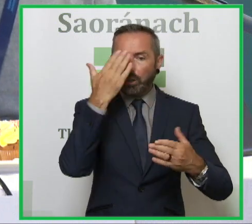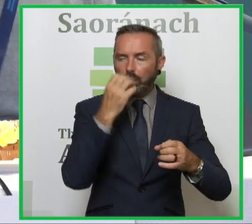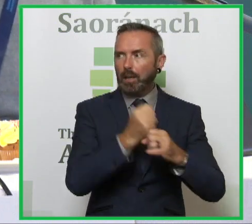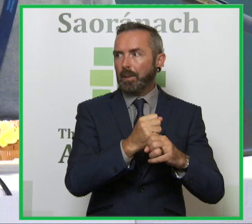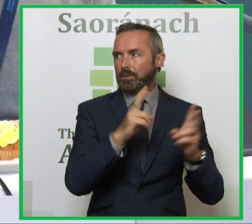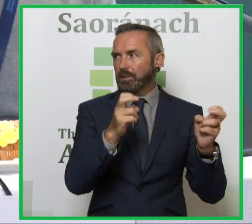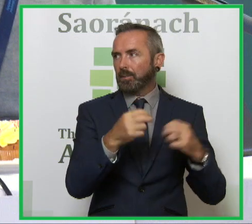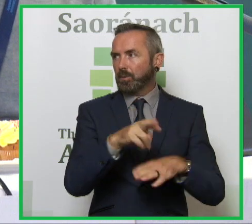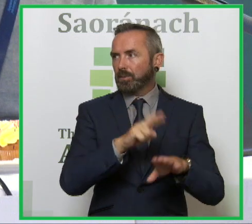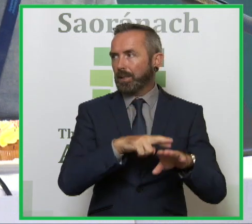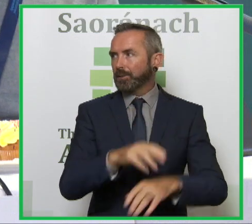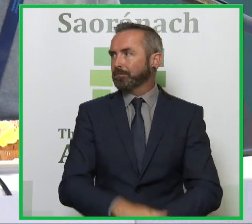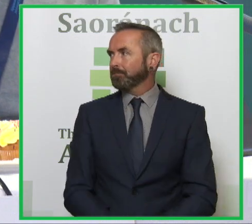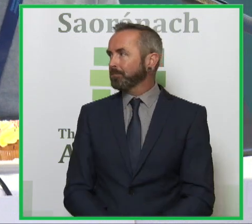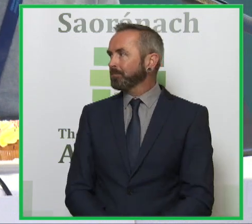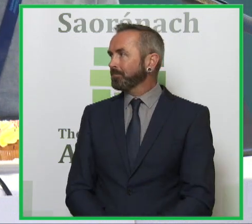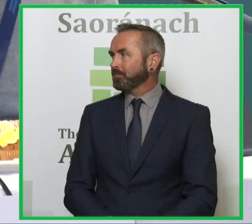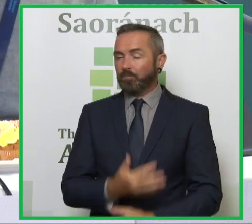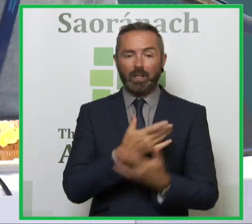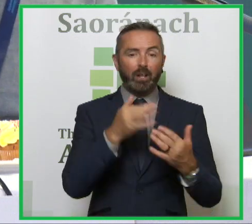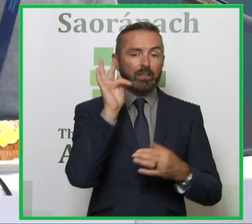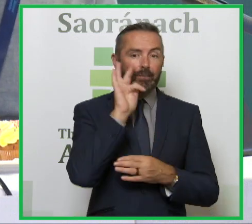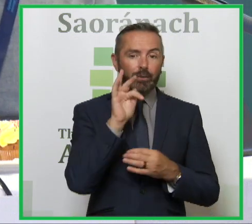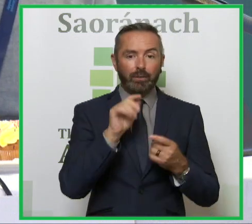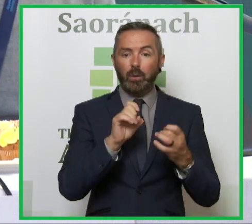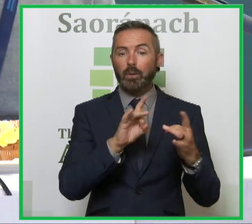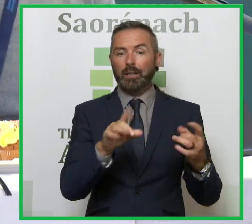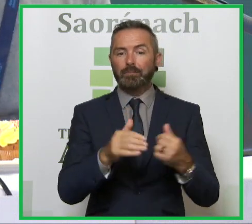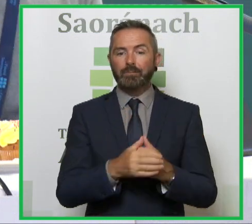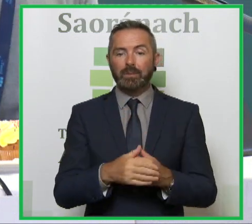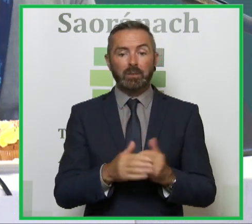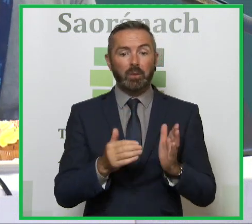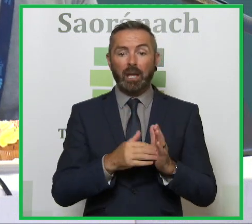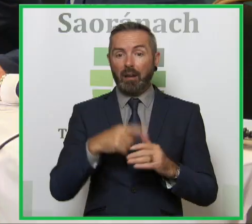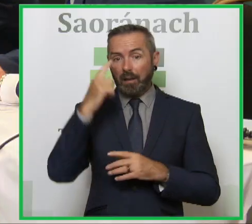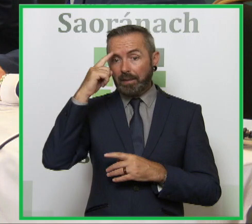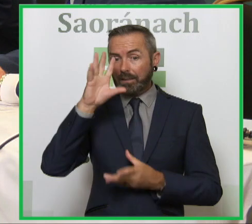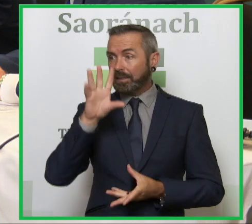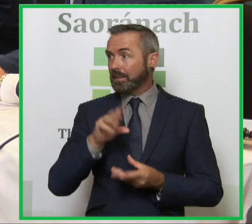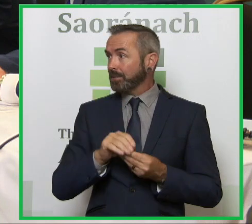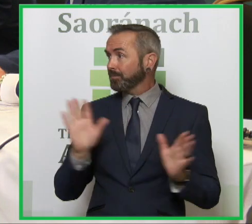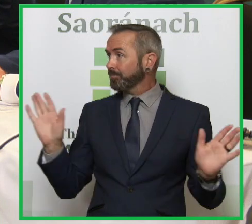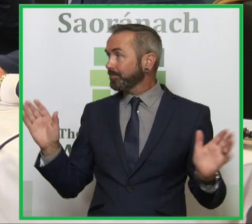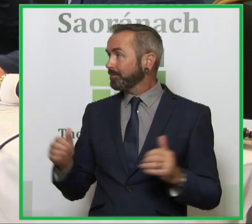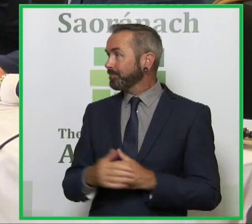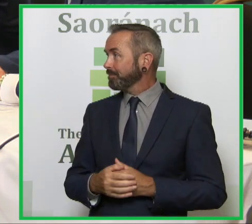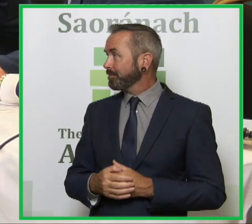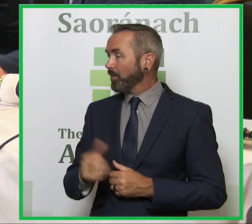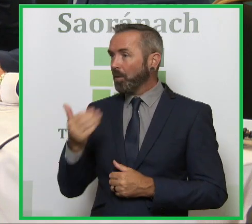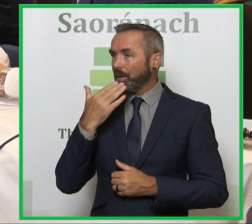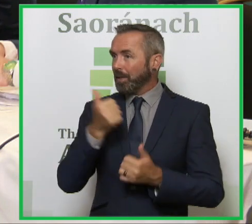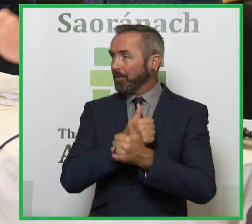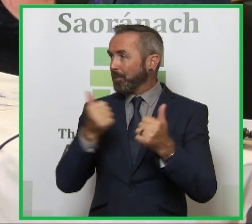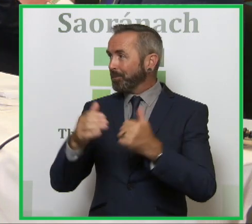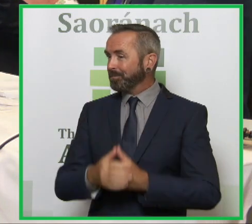even better. Yeah. So a bit of fun and lots to learn. Yeah. Okay. So yeah, I think we'll leave it at that. Thanks, guys. Thank you.